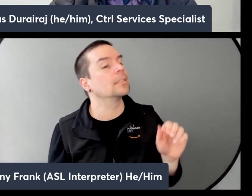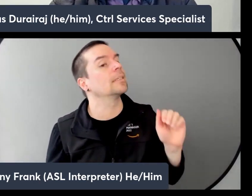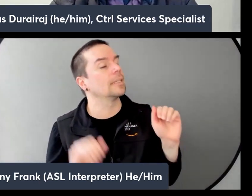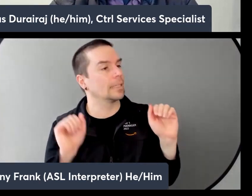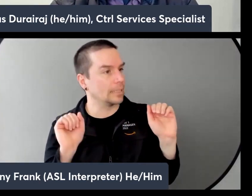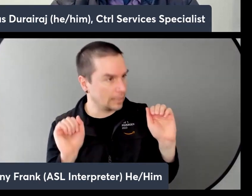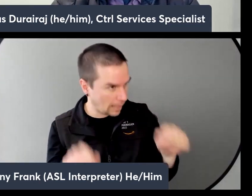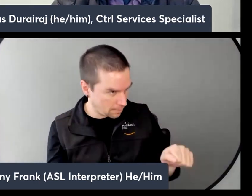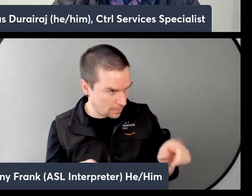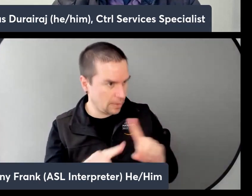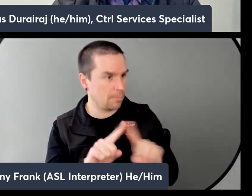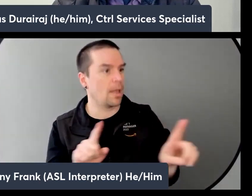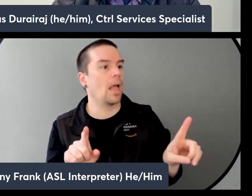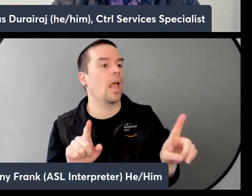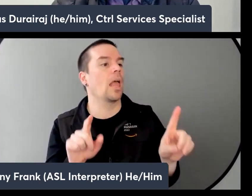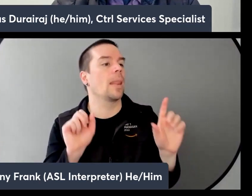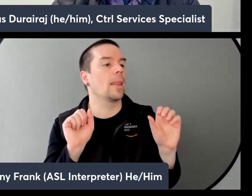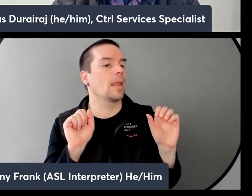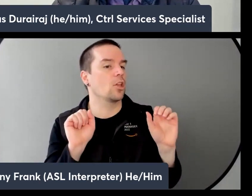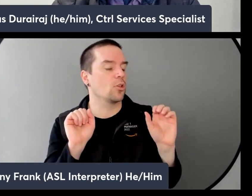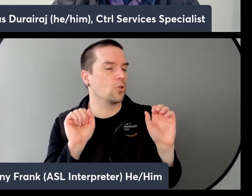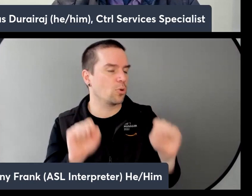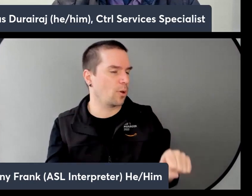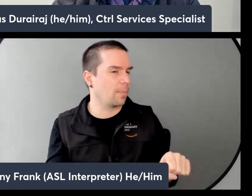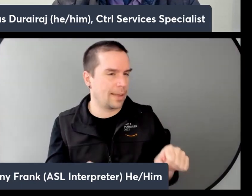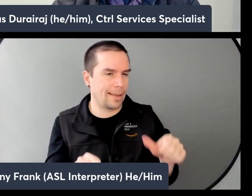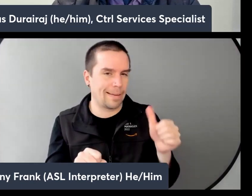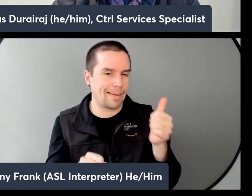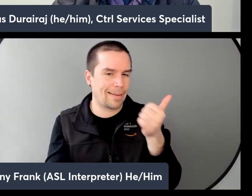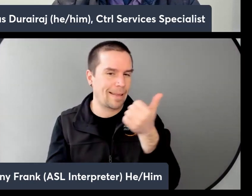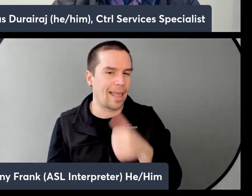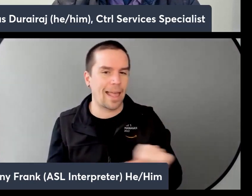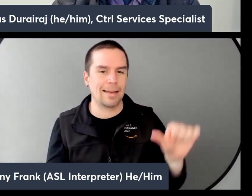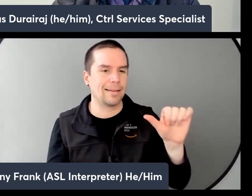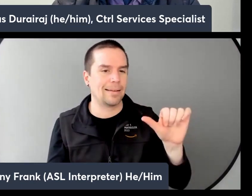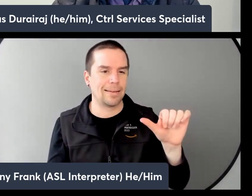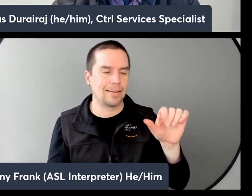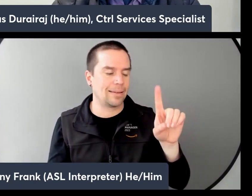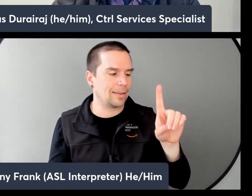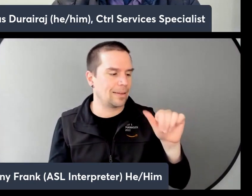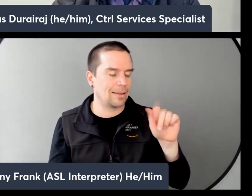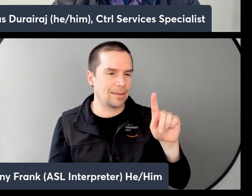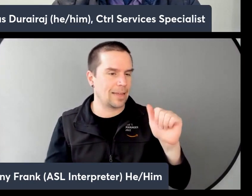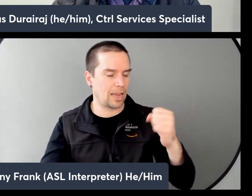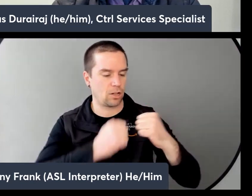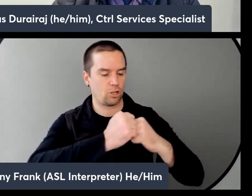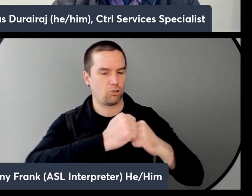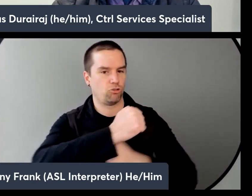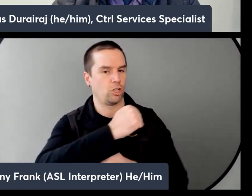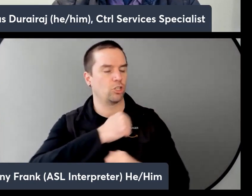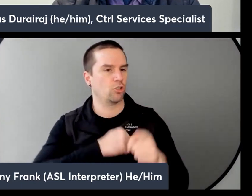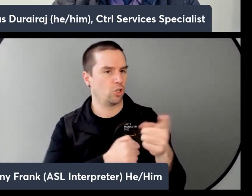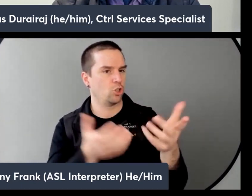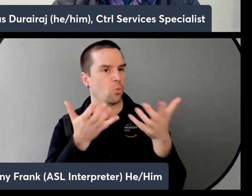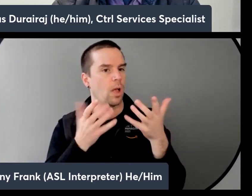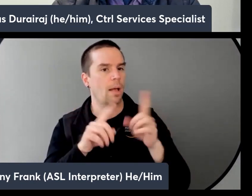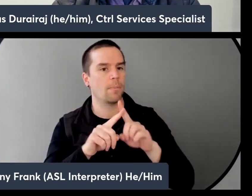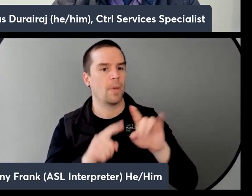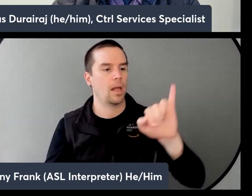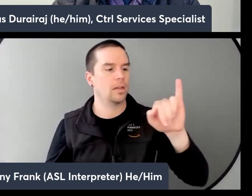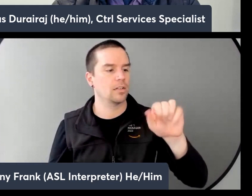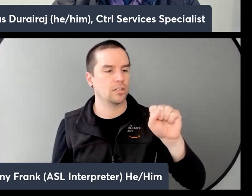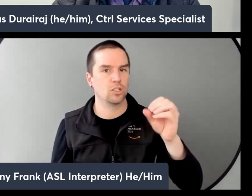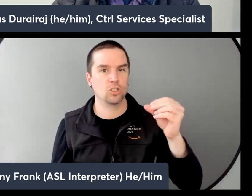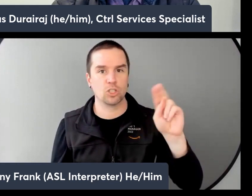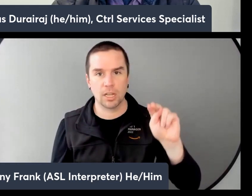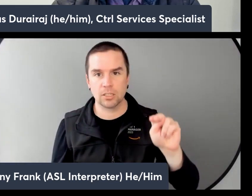also have like pretty much any data structure that you want. But JSON and YAML, I think, are the